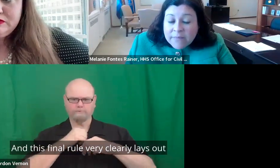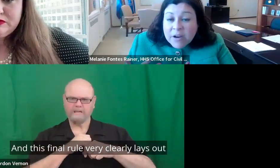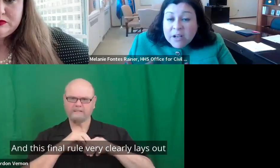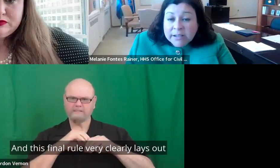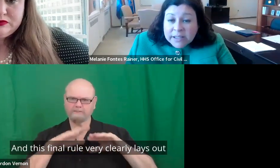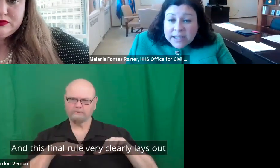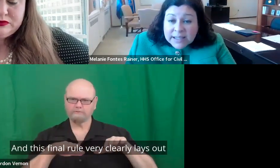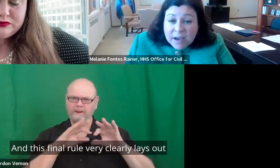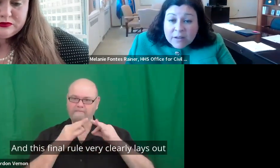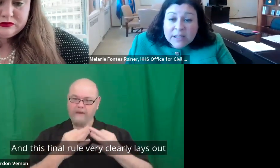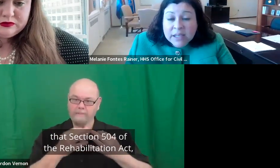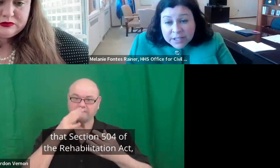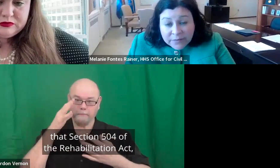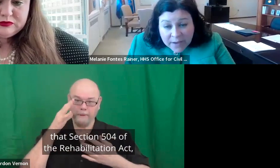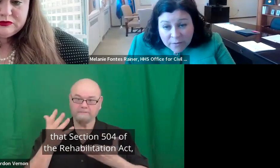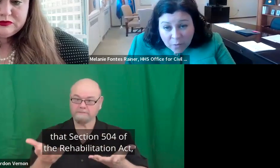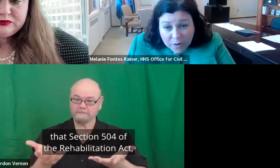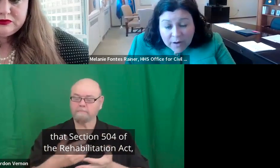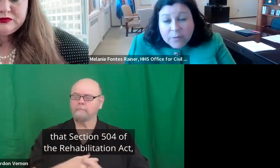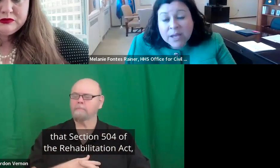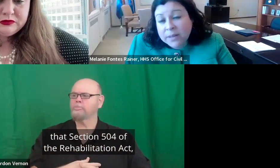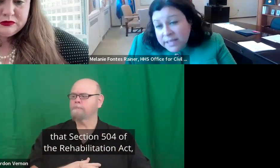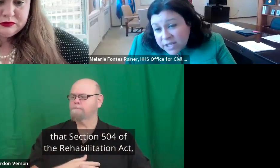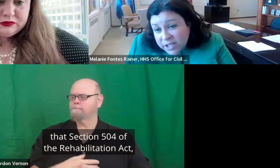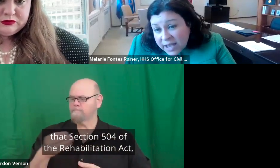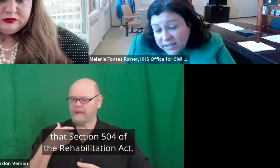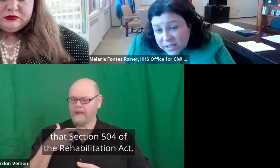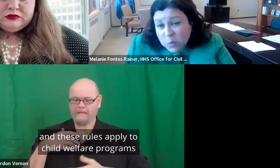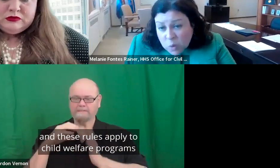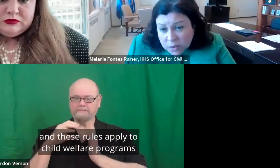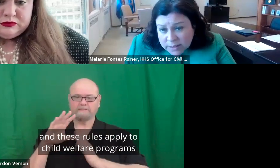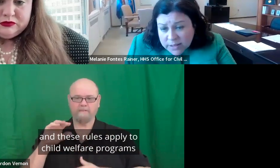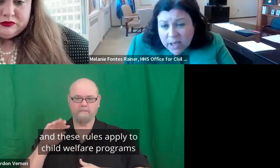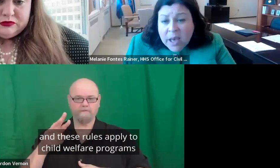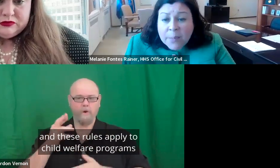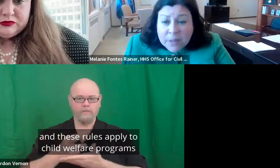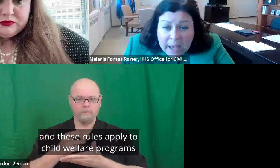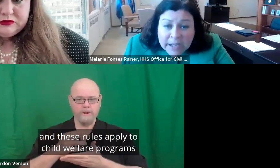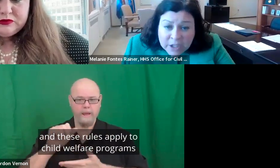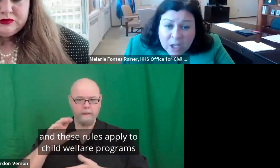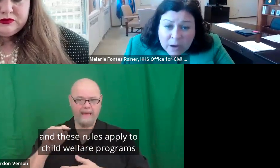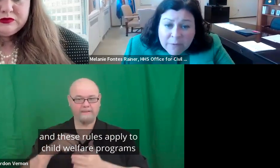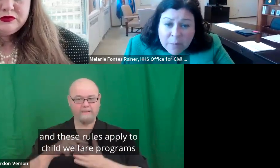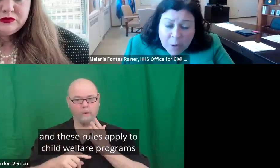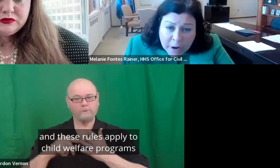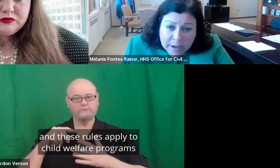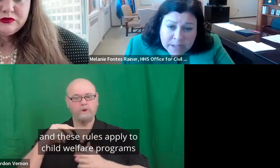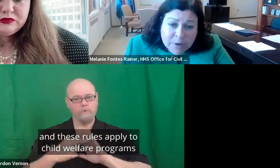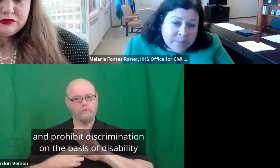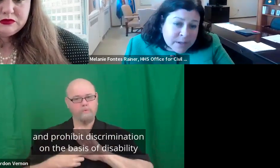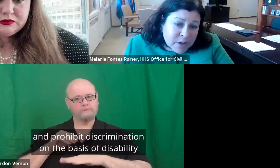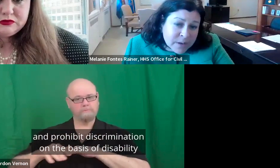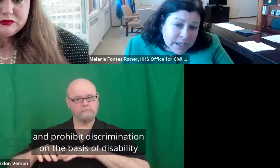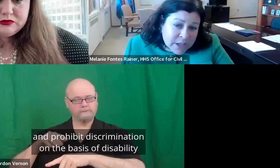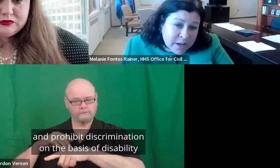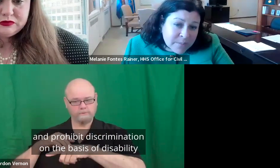rule very clearly lays out that Section 504 of the Rehabilitation Act and these rules apply to child welfare programs